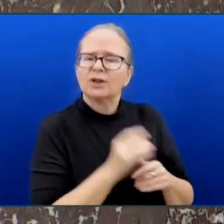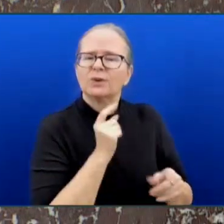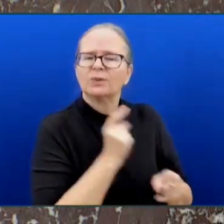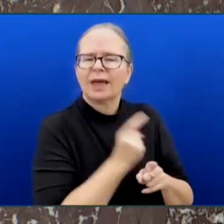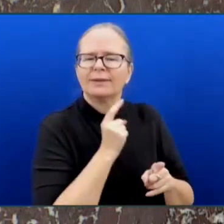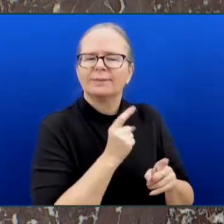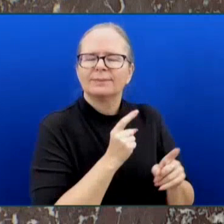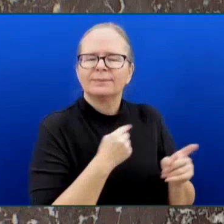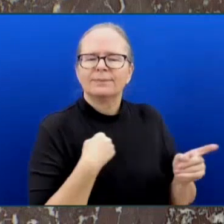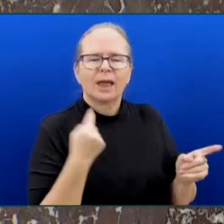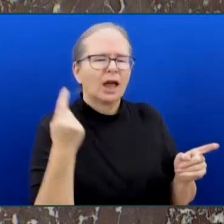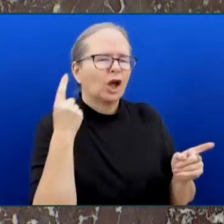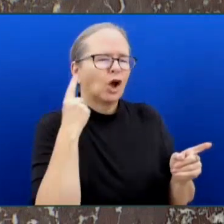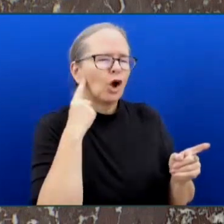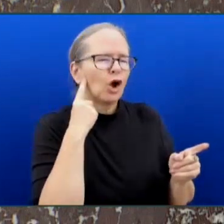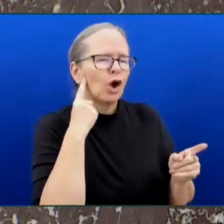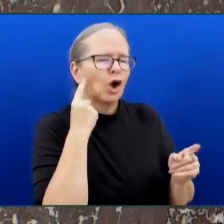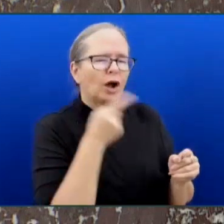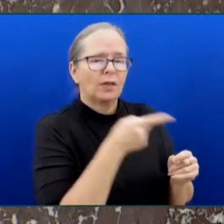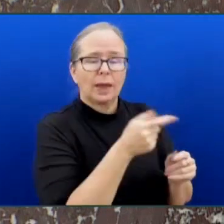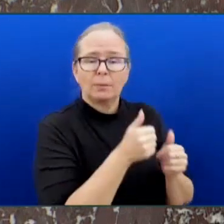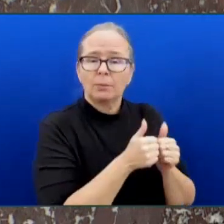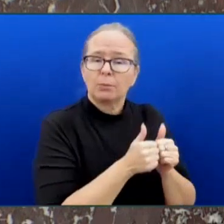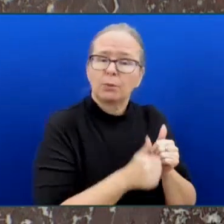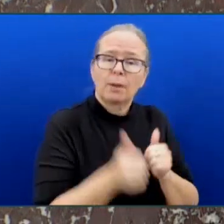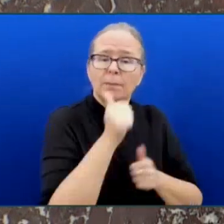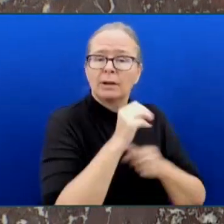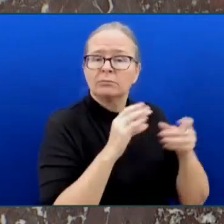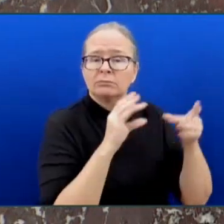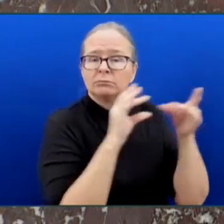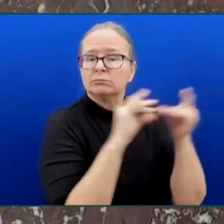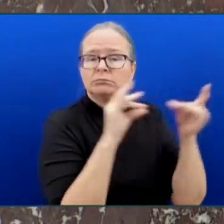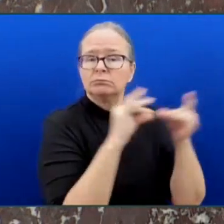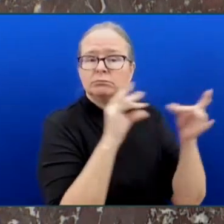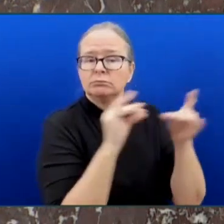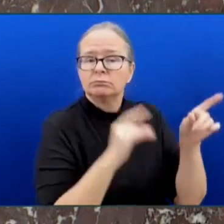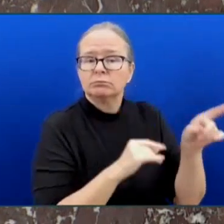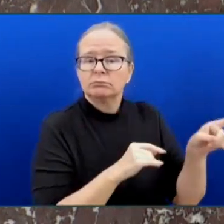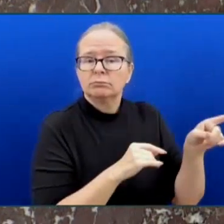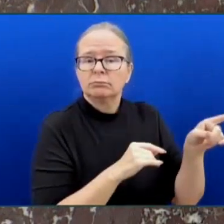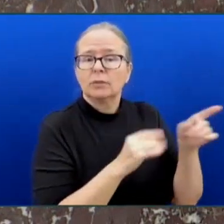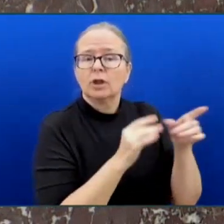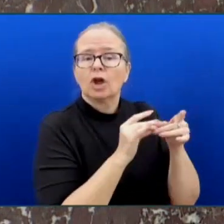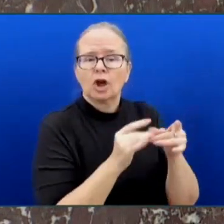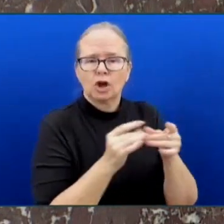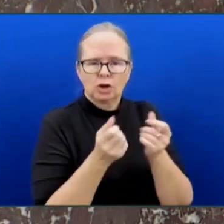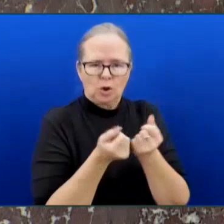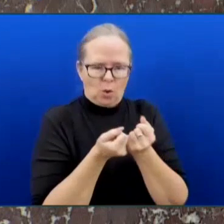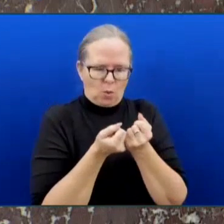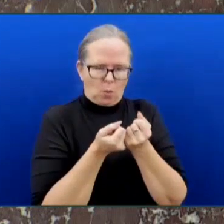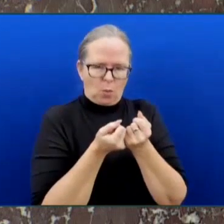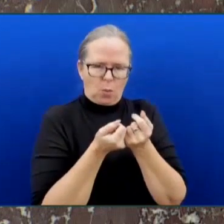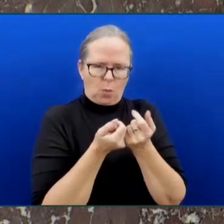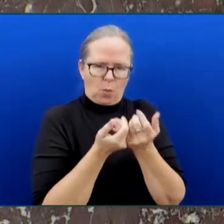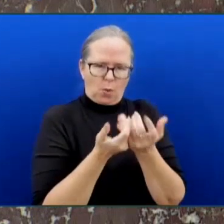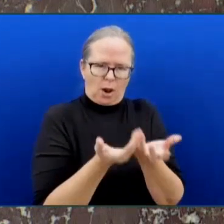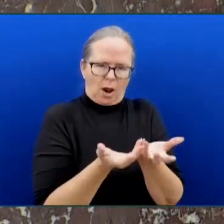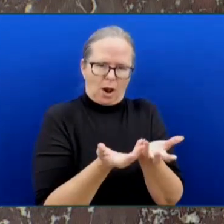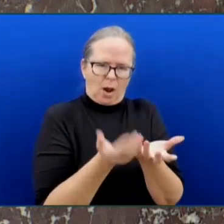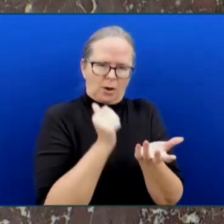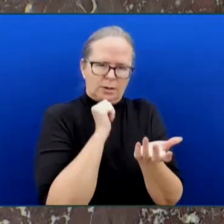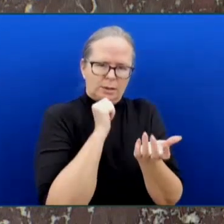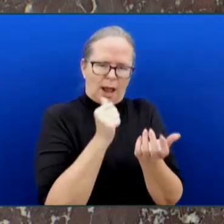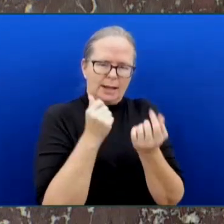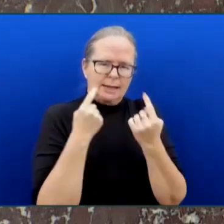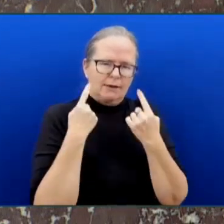Premier's comment was about the worn-out, ineffectual, no-results boosterism of the former Premier